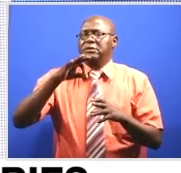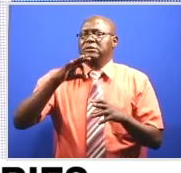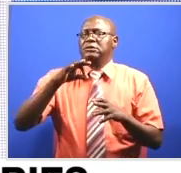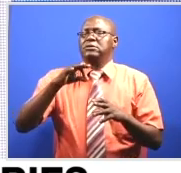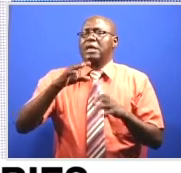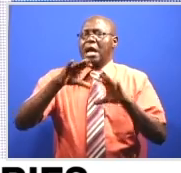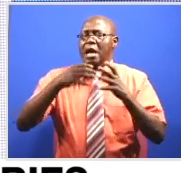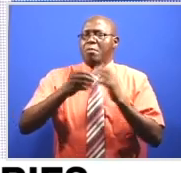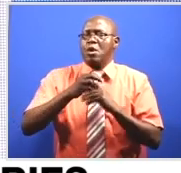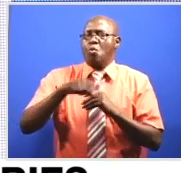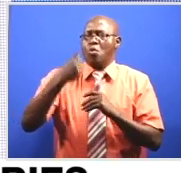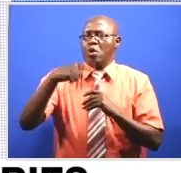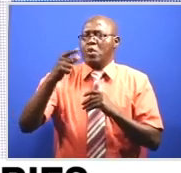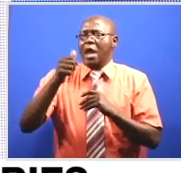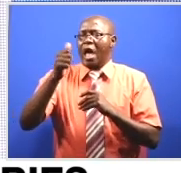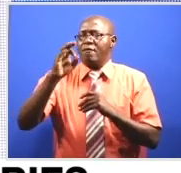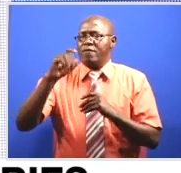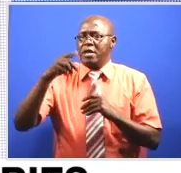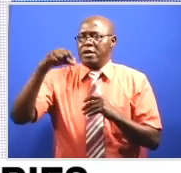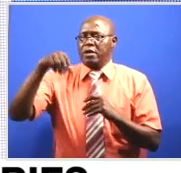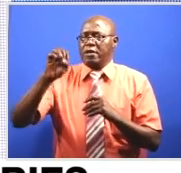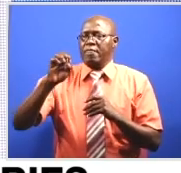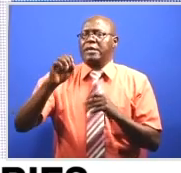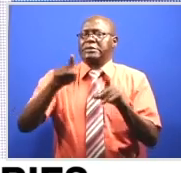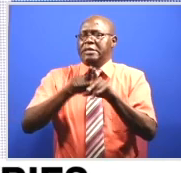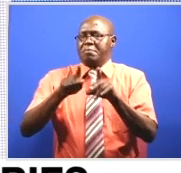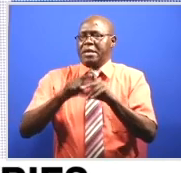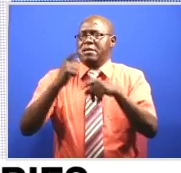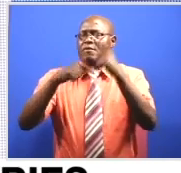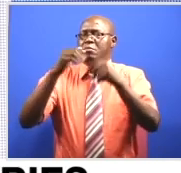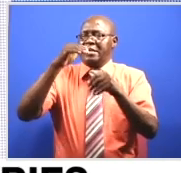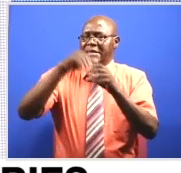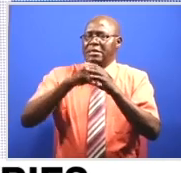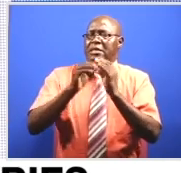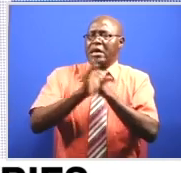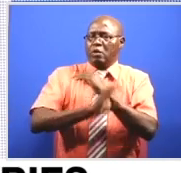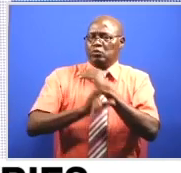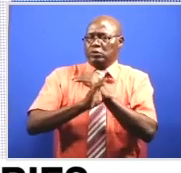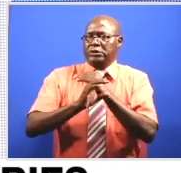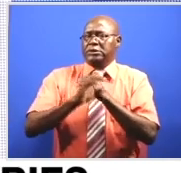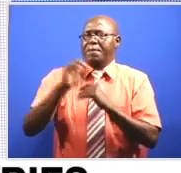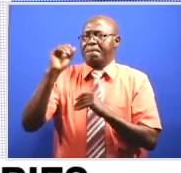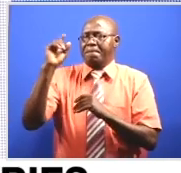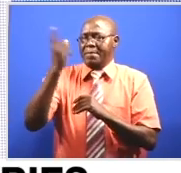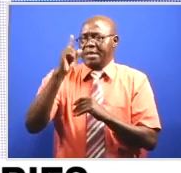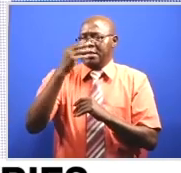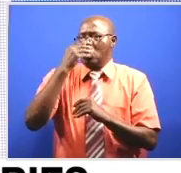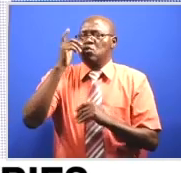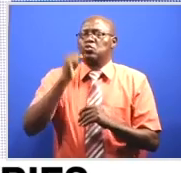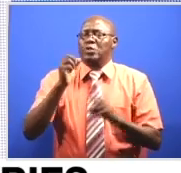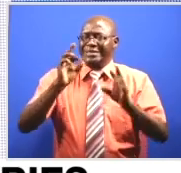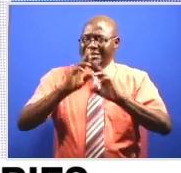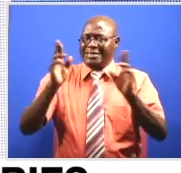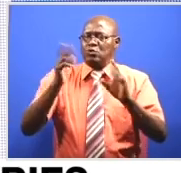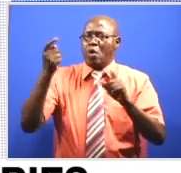and will be the first in a series of similar developments across the country. President William Ruto is set to do the